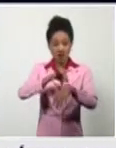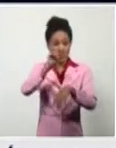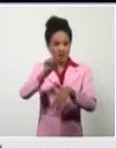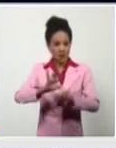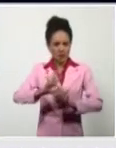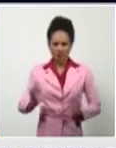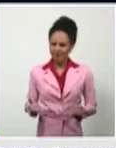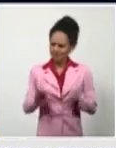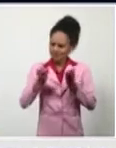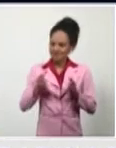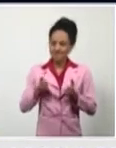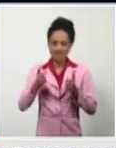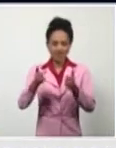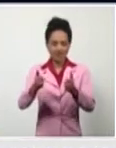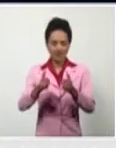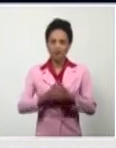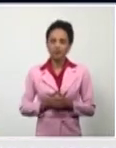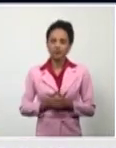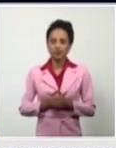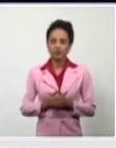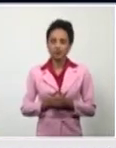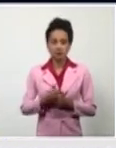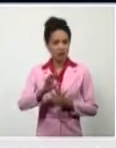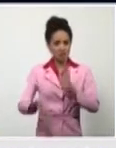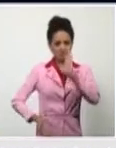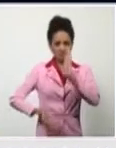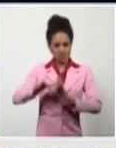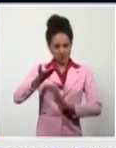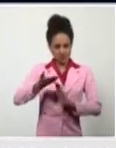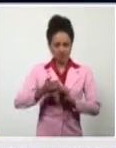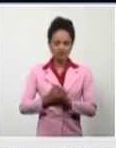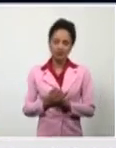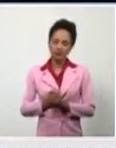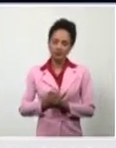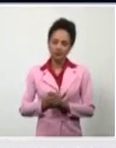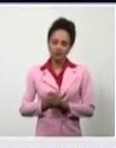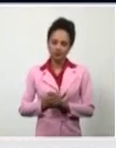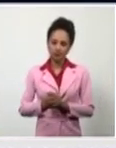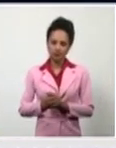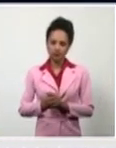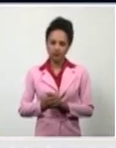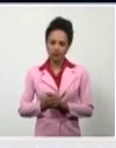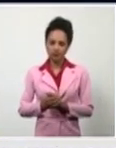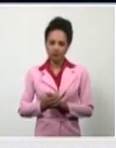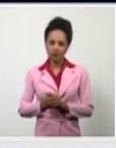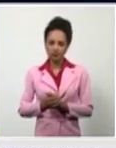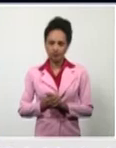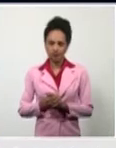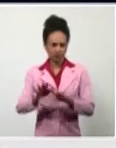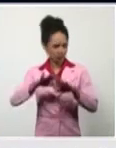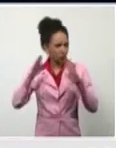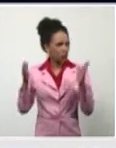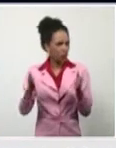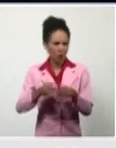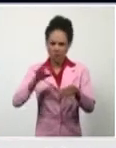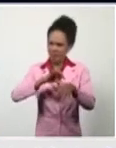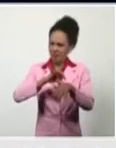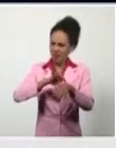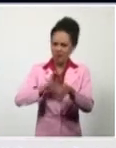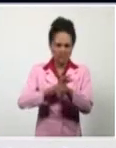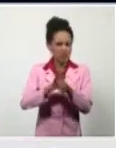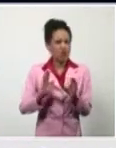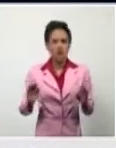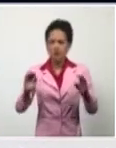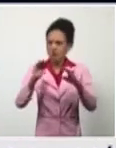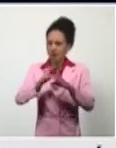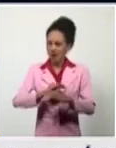1,809 people who have recovered and have been clinically released. And I will not extend myself